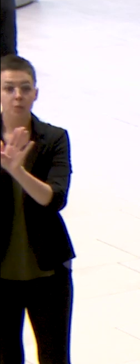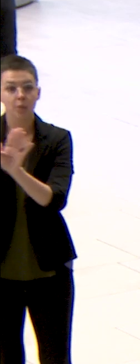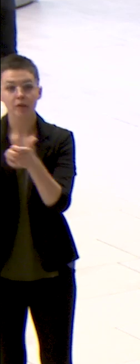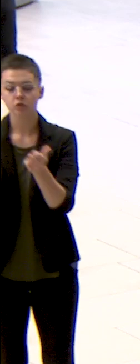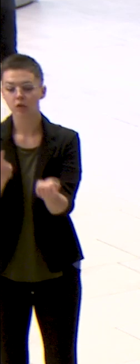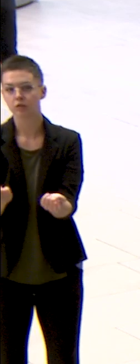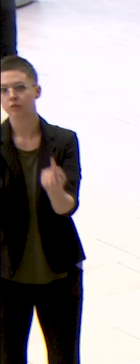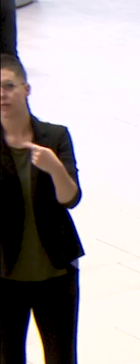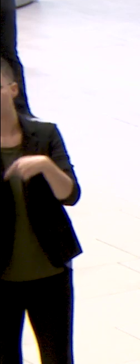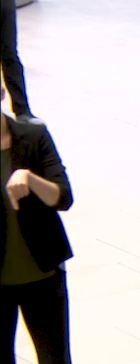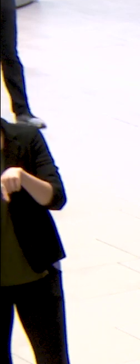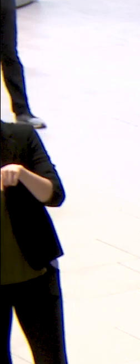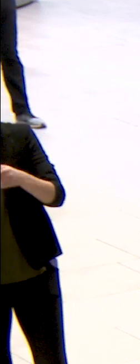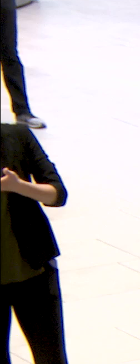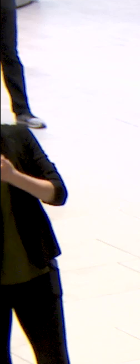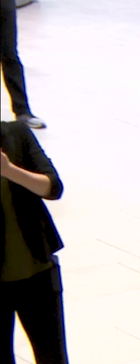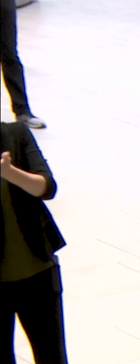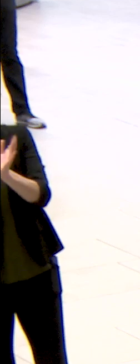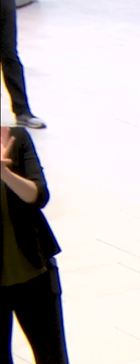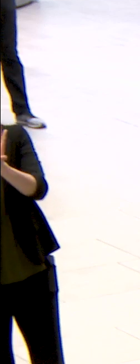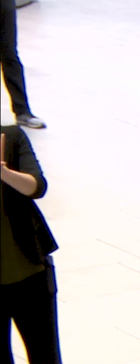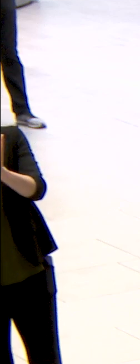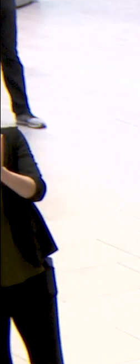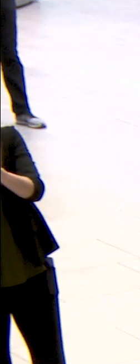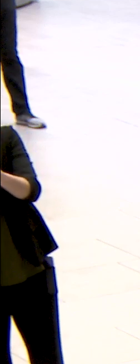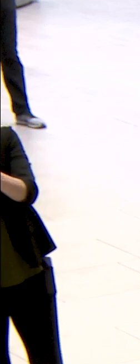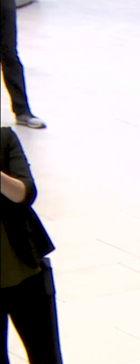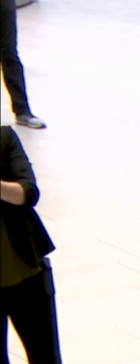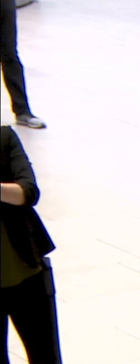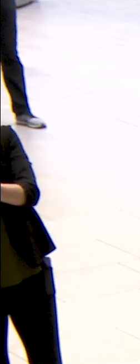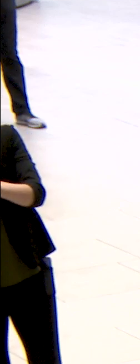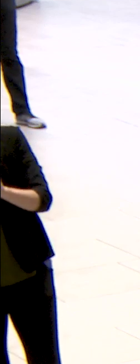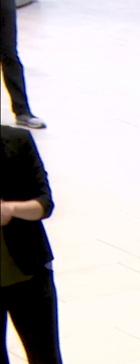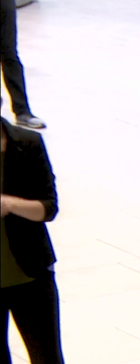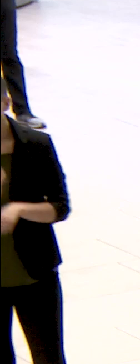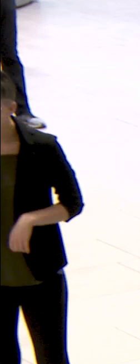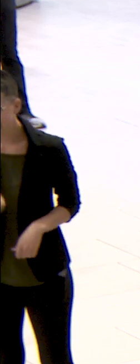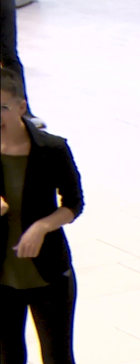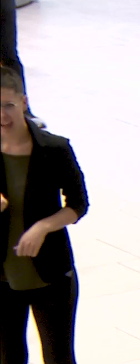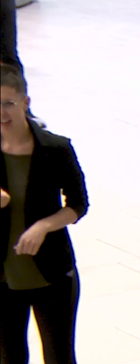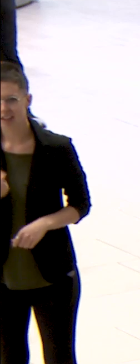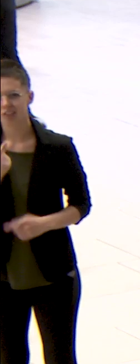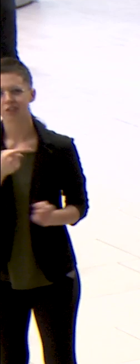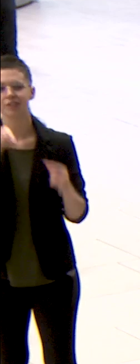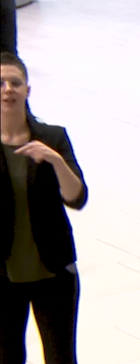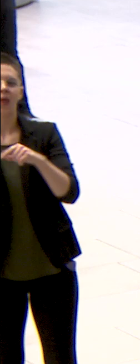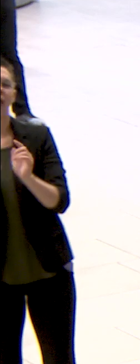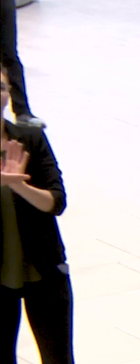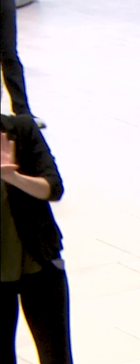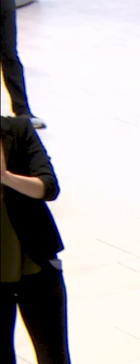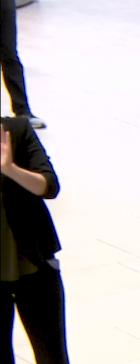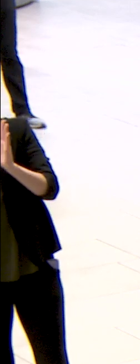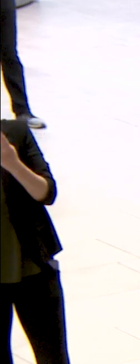in and deliver what they may seem as authentic, but really isn't. And they're coming in for a commerce buy. You know what I mean? They're coming in for